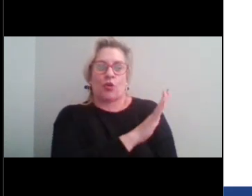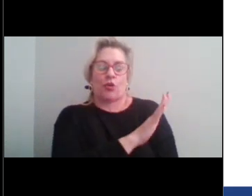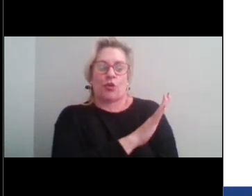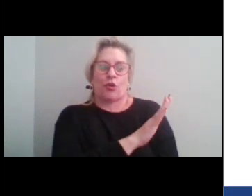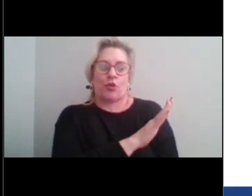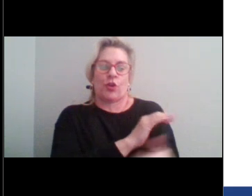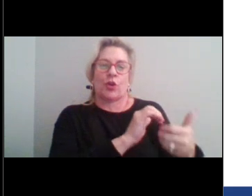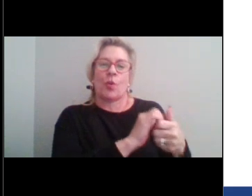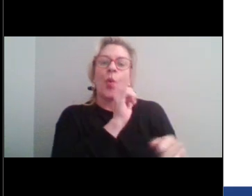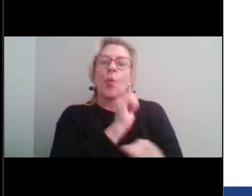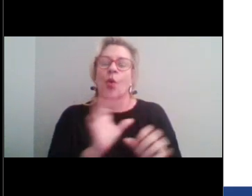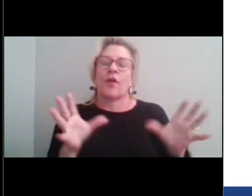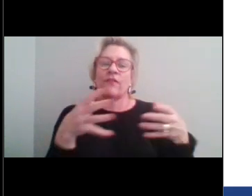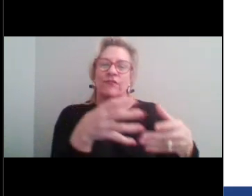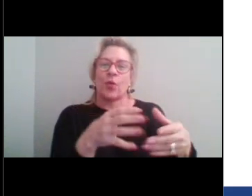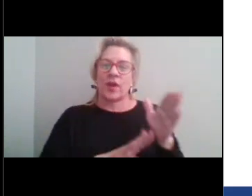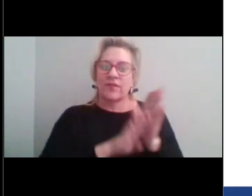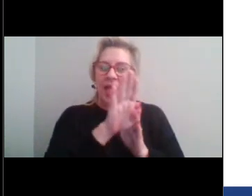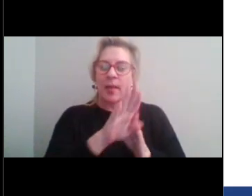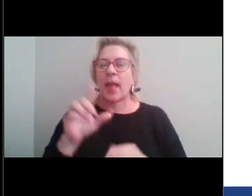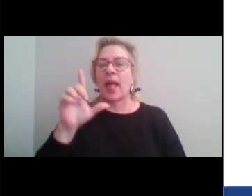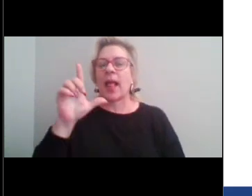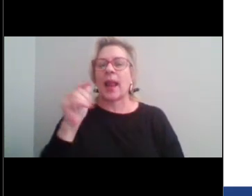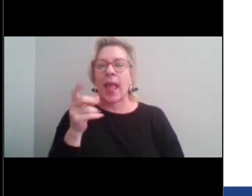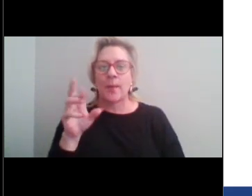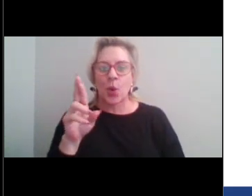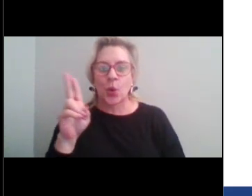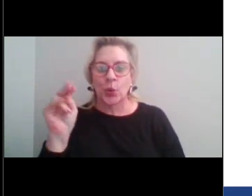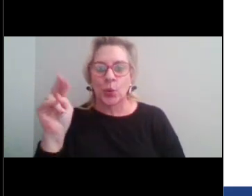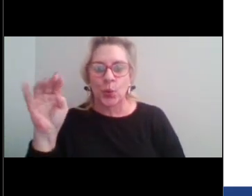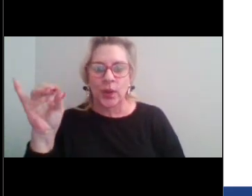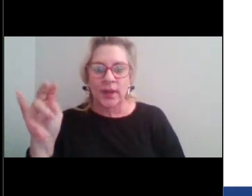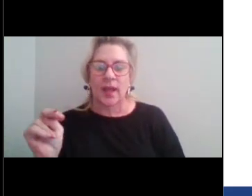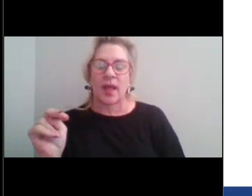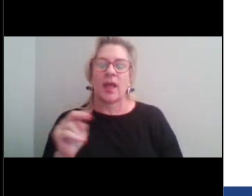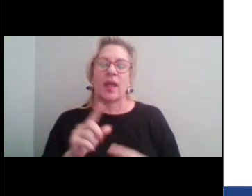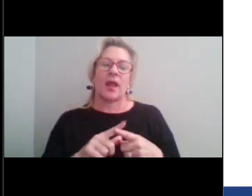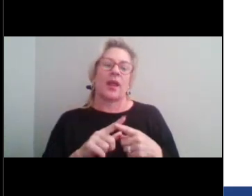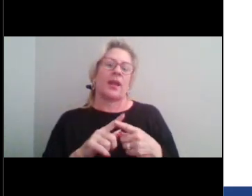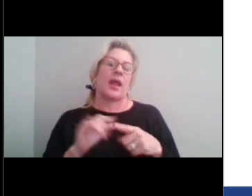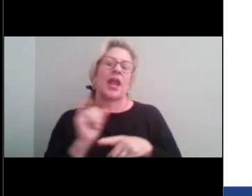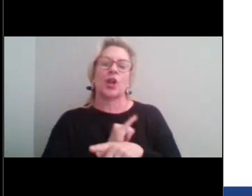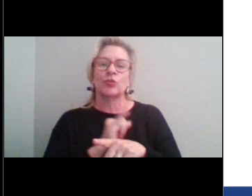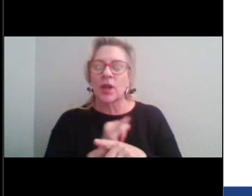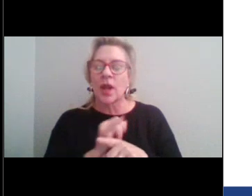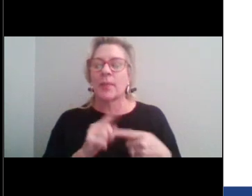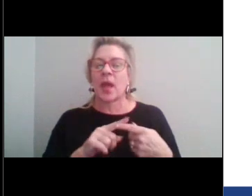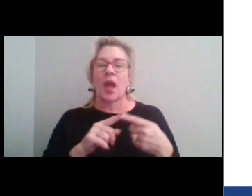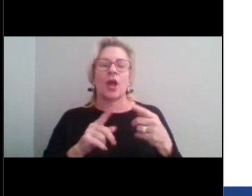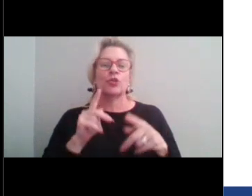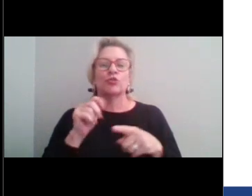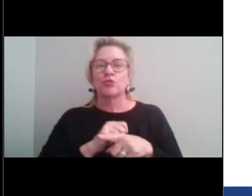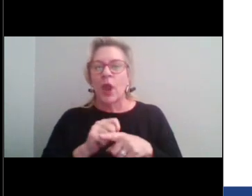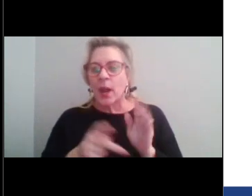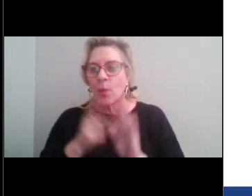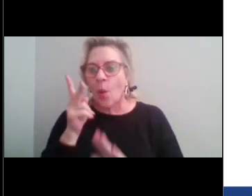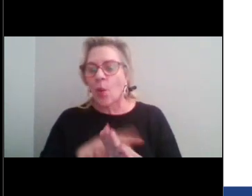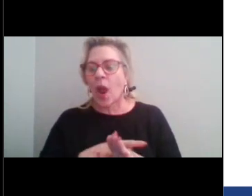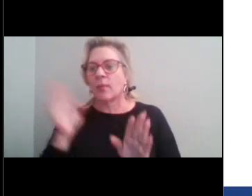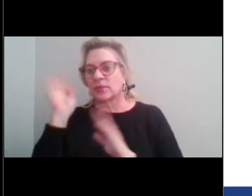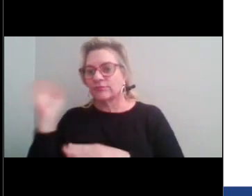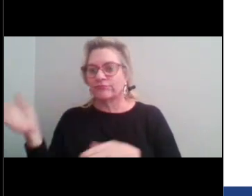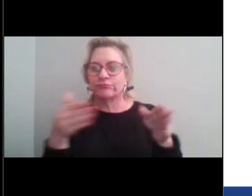workforce development. We work with our labor unions and folks on apprenticeship programs and training programs to get people into these fields.